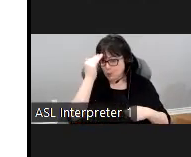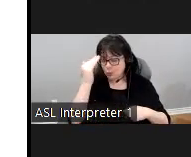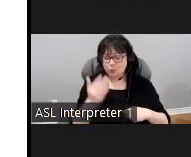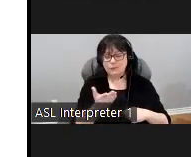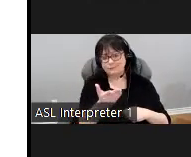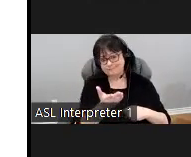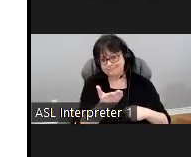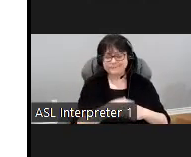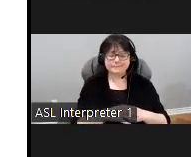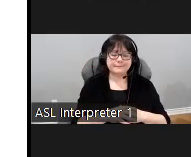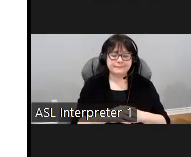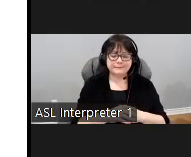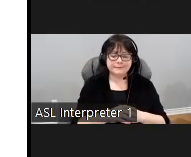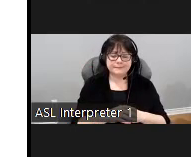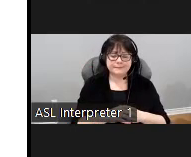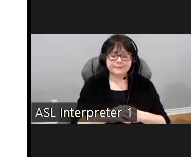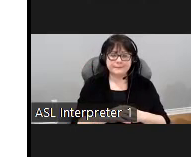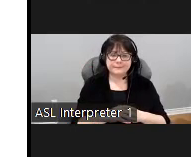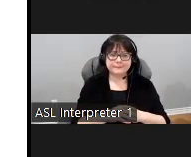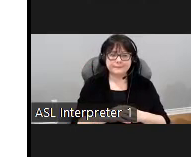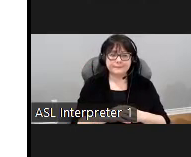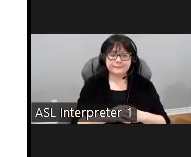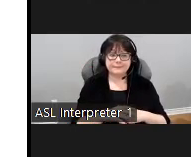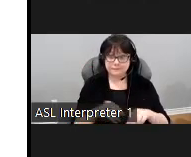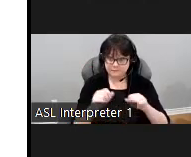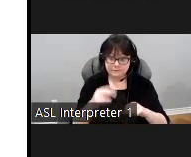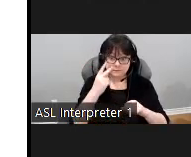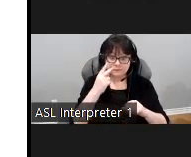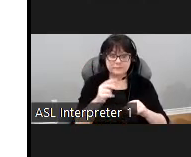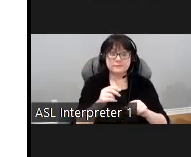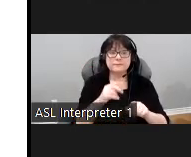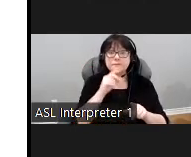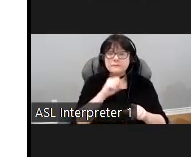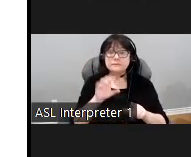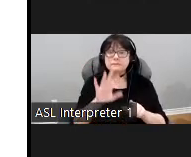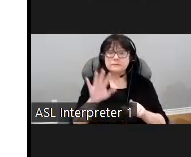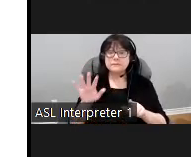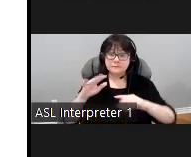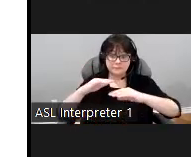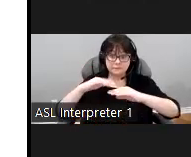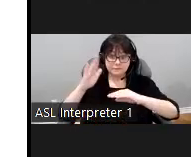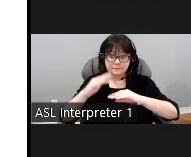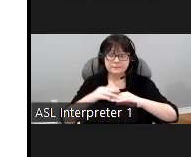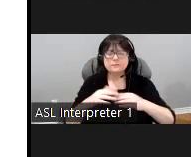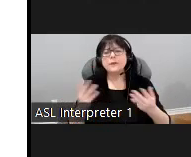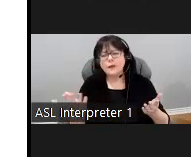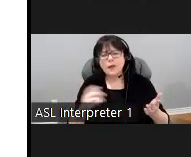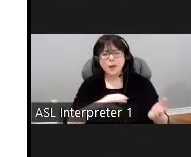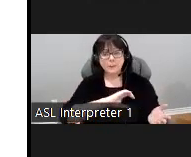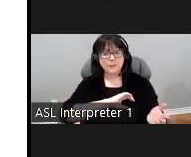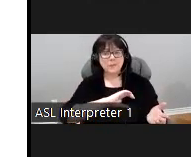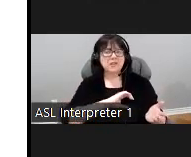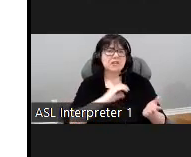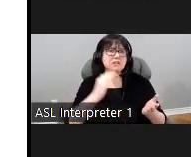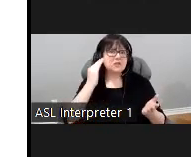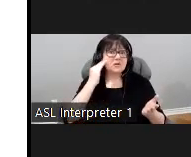that in people who are 55 years and older, again, yes, police have some awareness, but for the